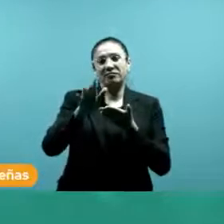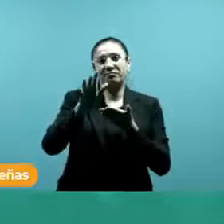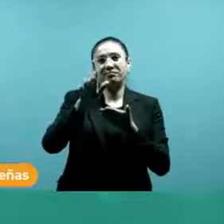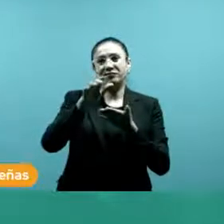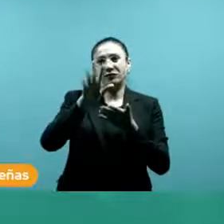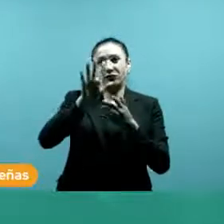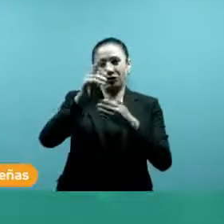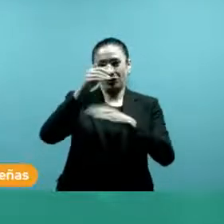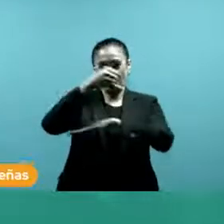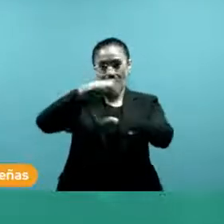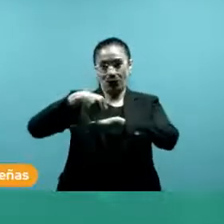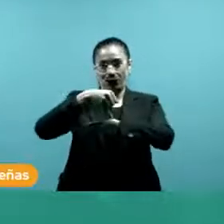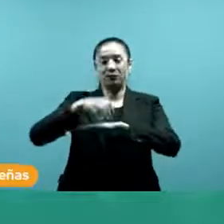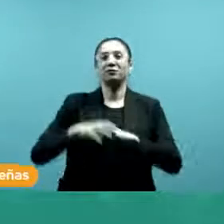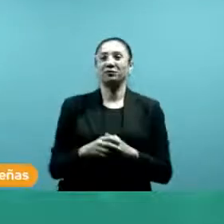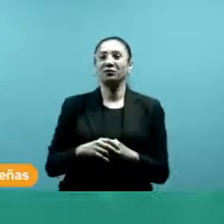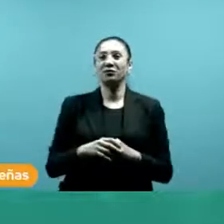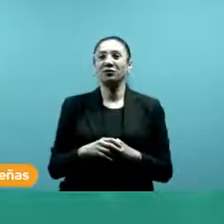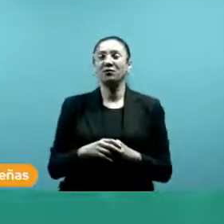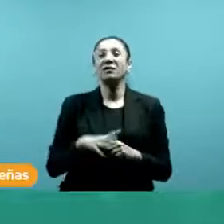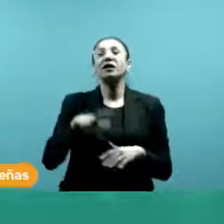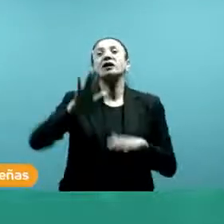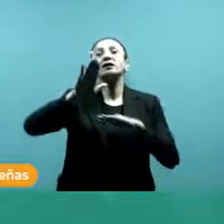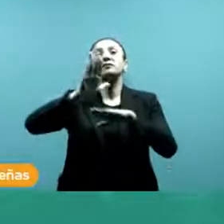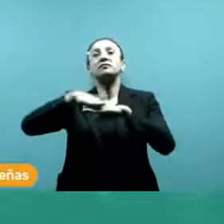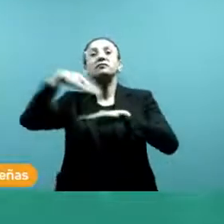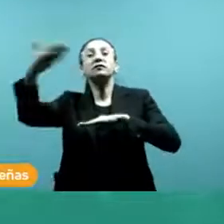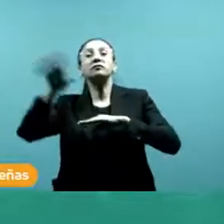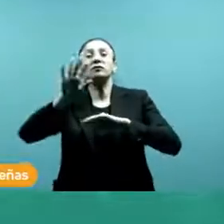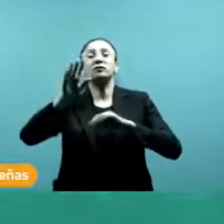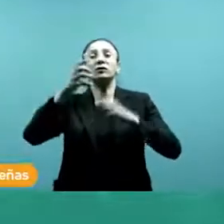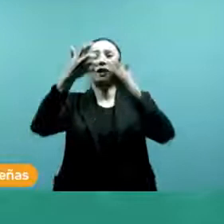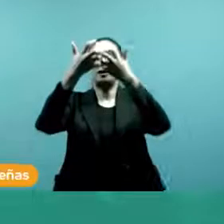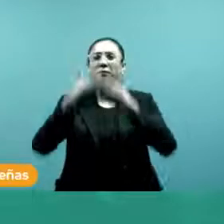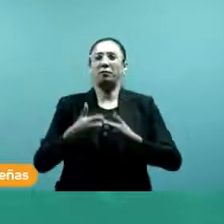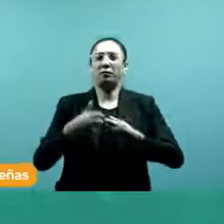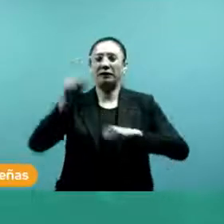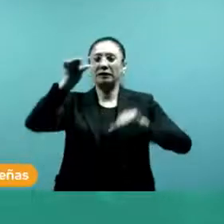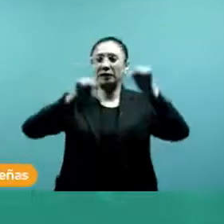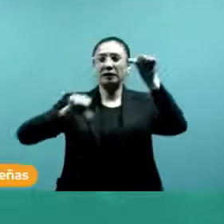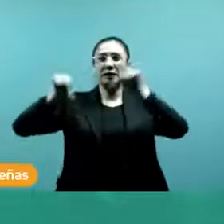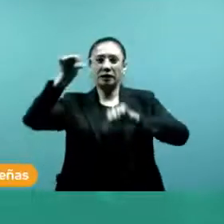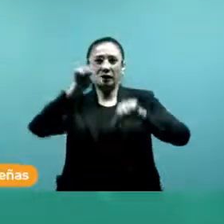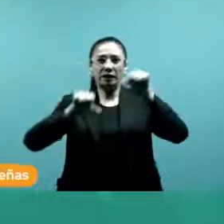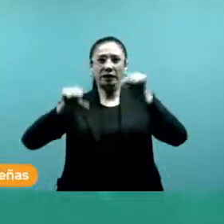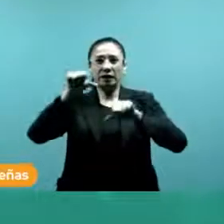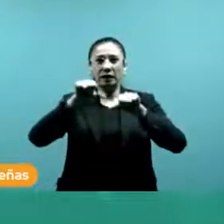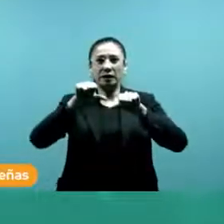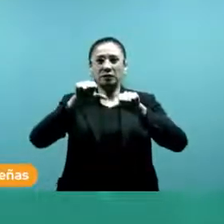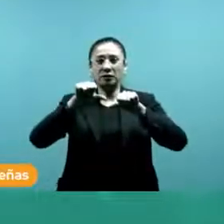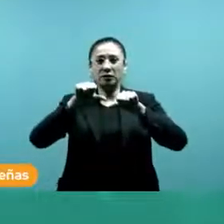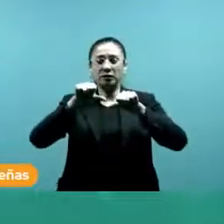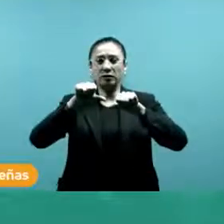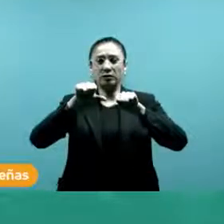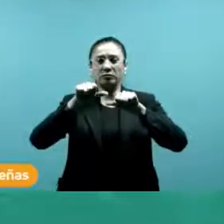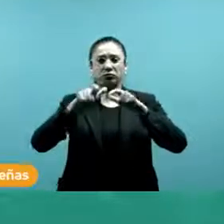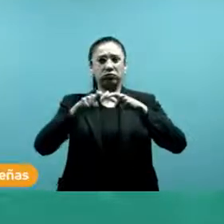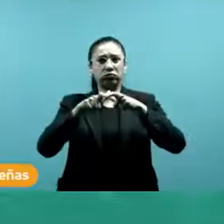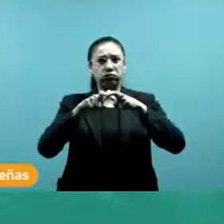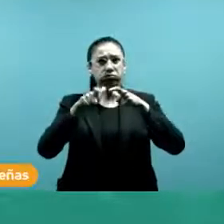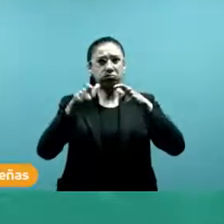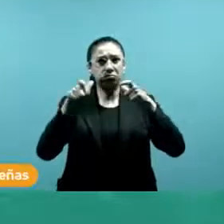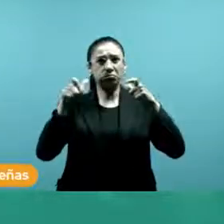company entered into Auschwitz. The company was called IG Farben. And they started building